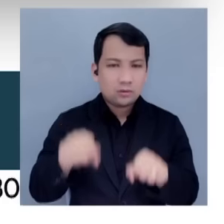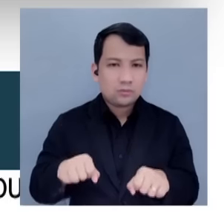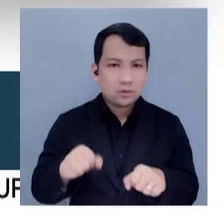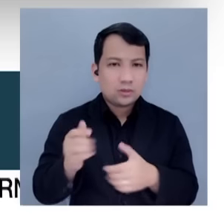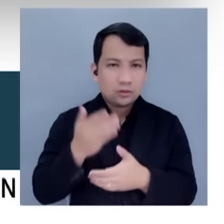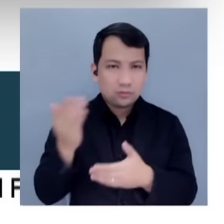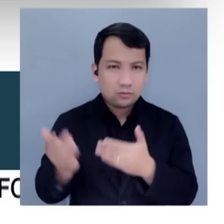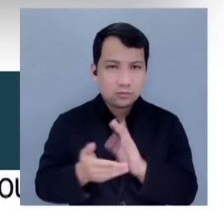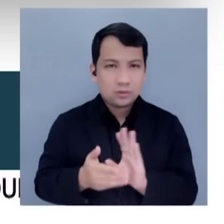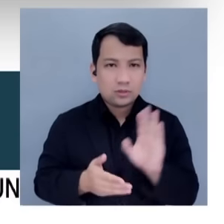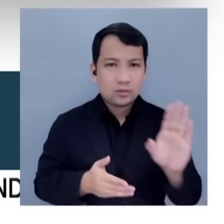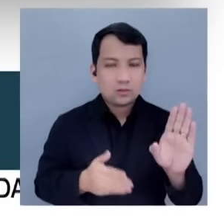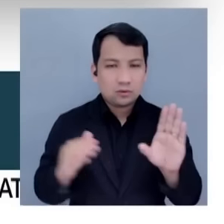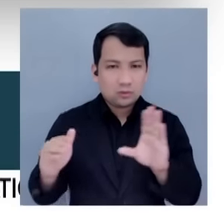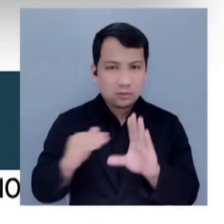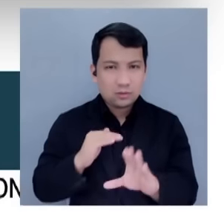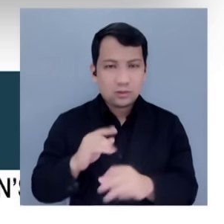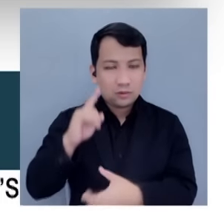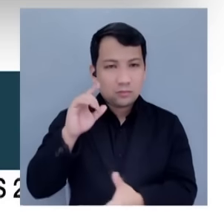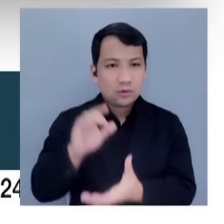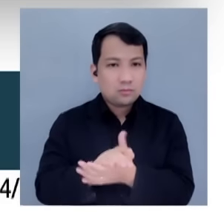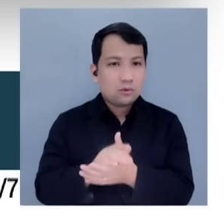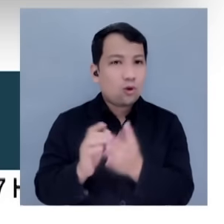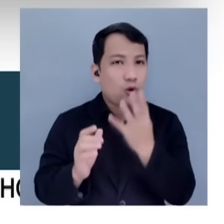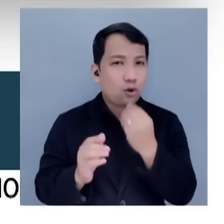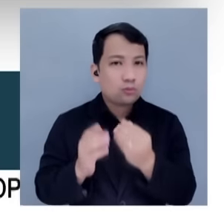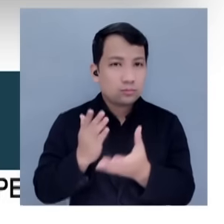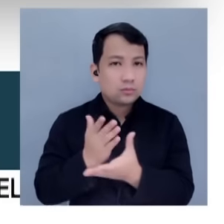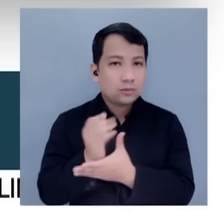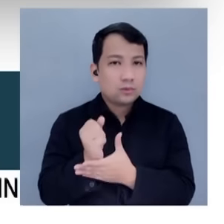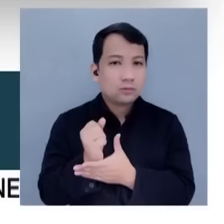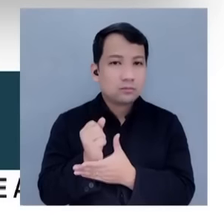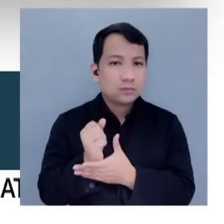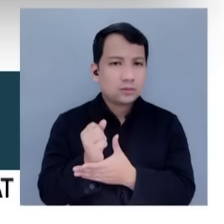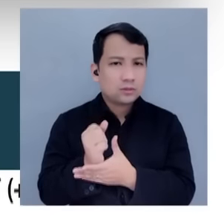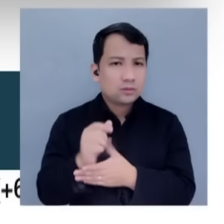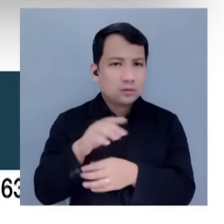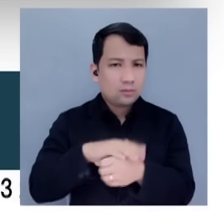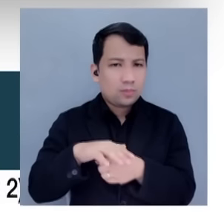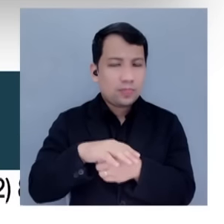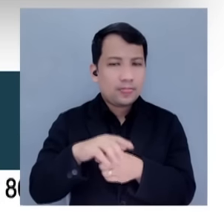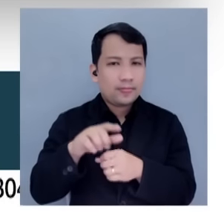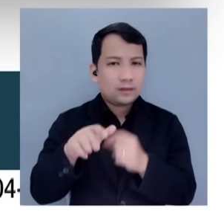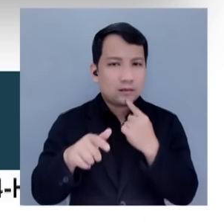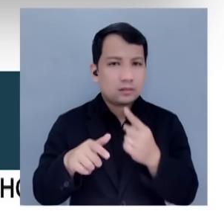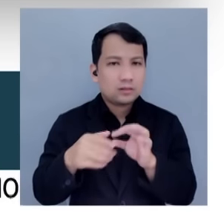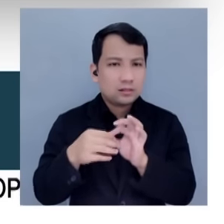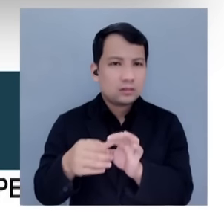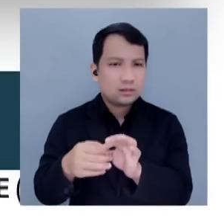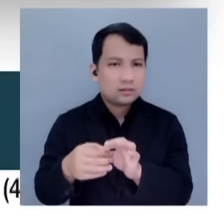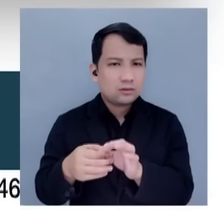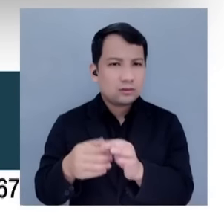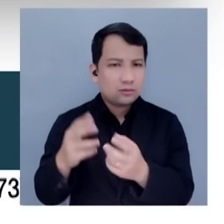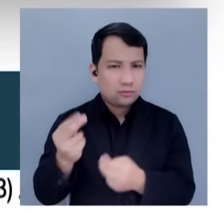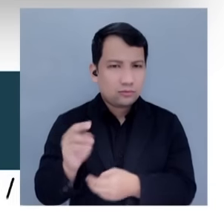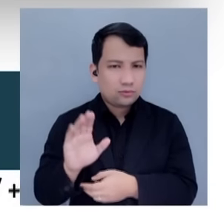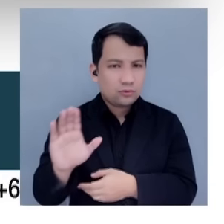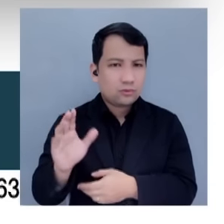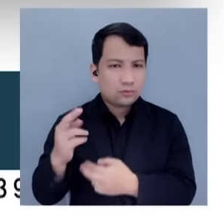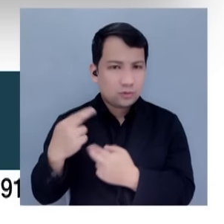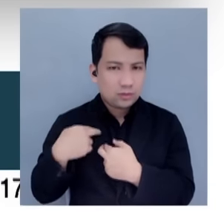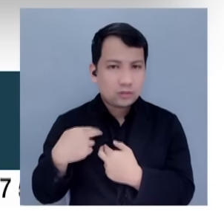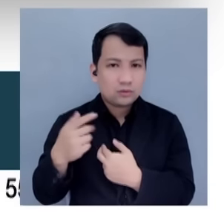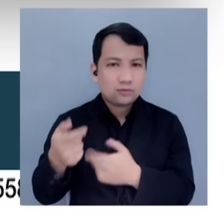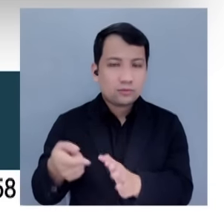against content they believe violates their rights. It points out local legal considerations are taken into account when